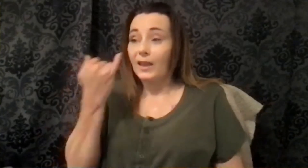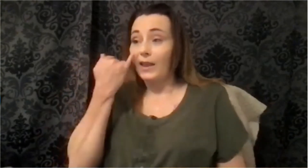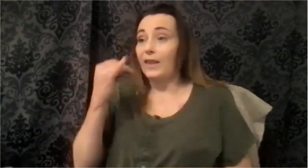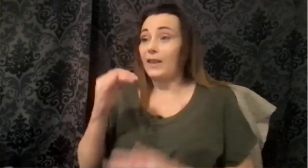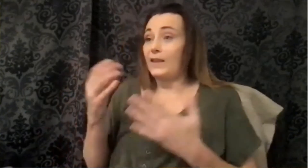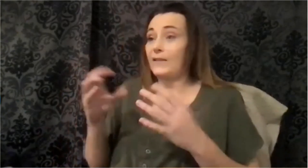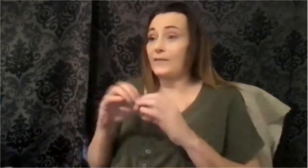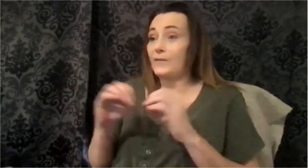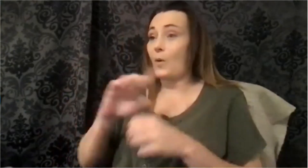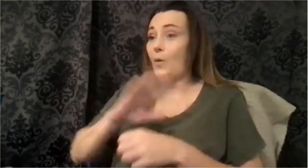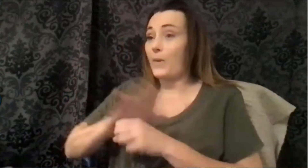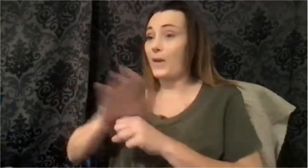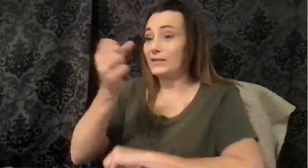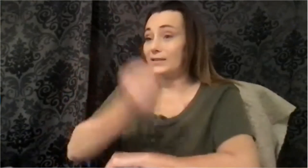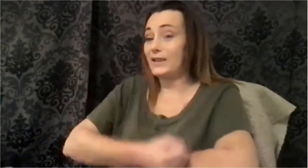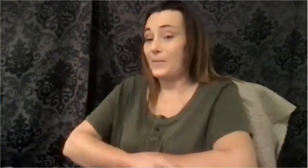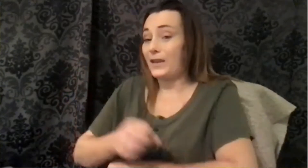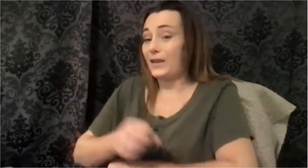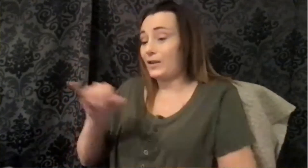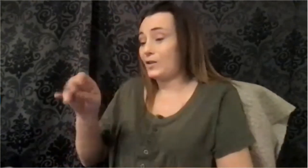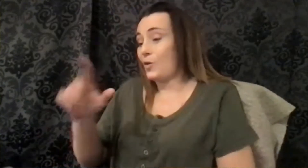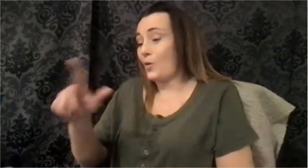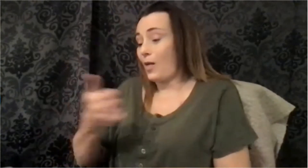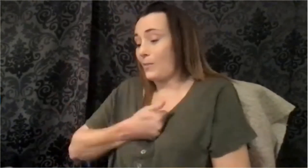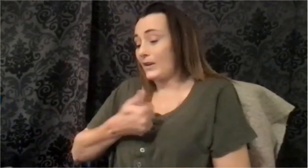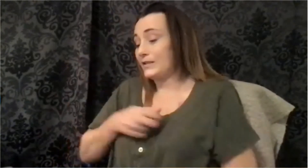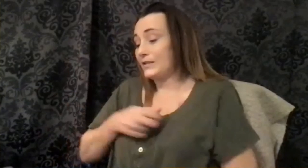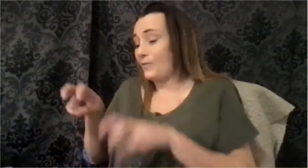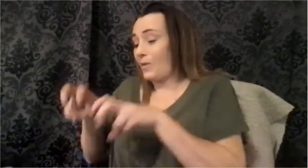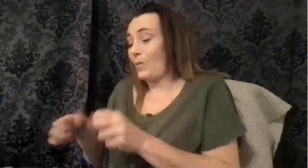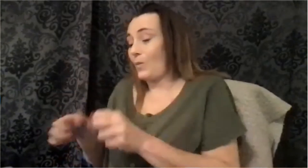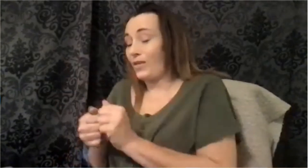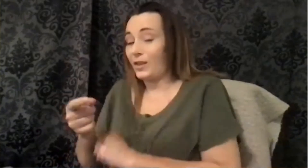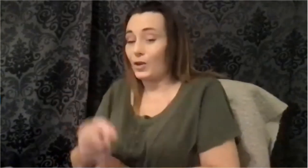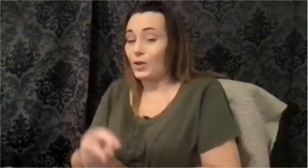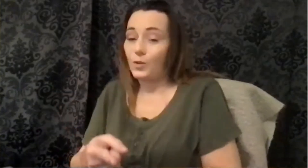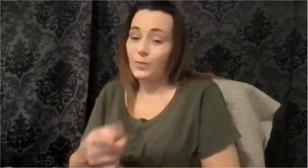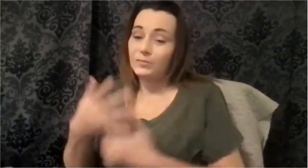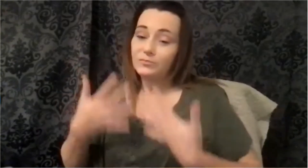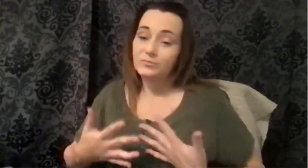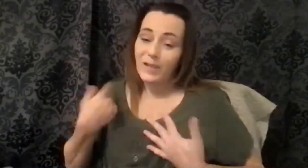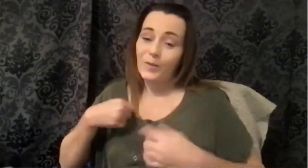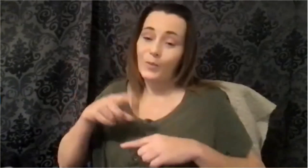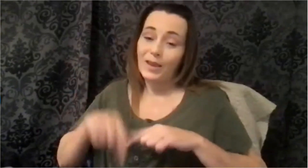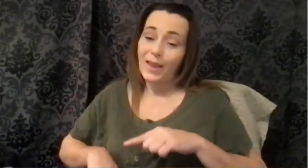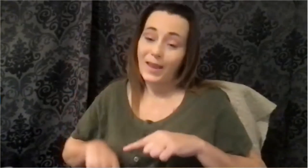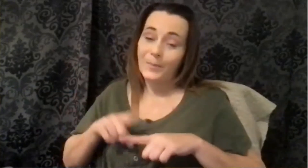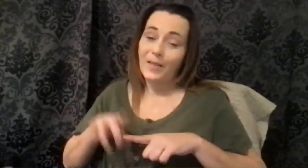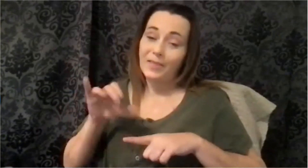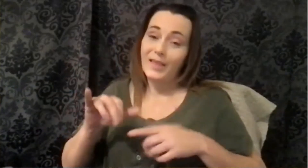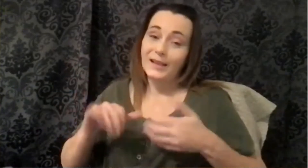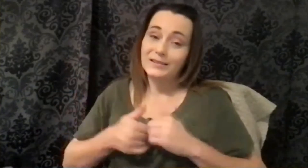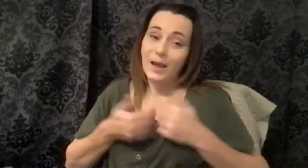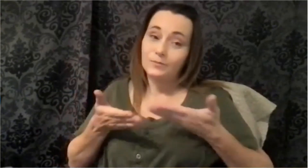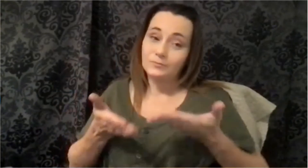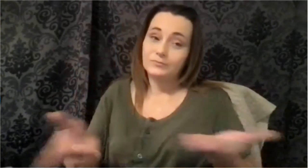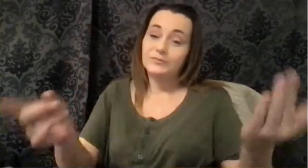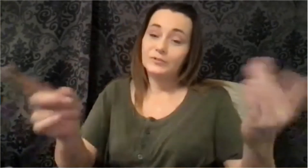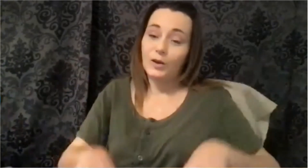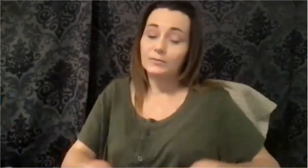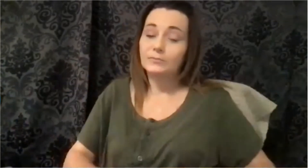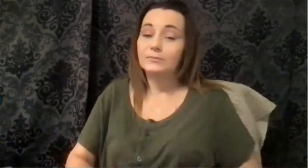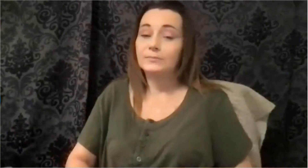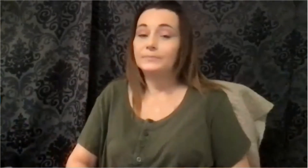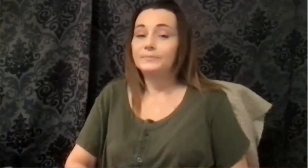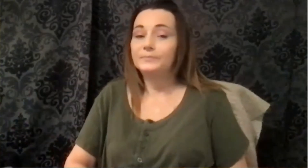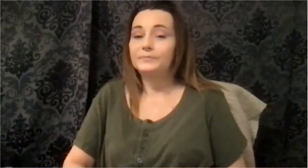you. So bummer for us, we can't be, but that's the way it's gone. And then